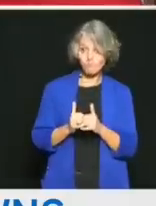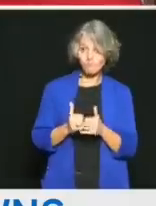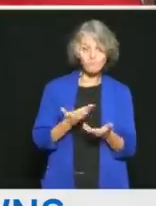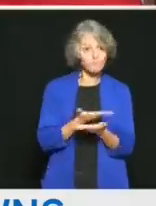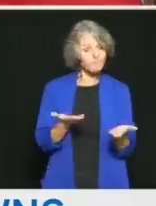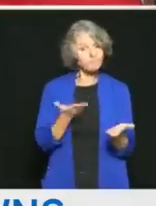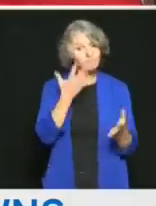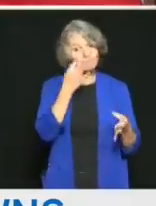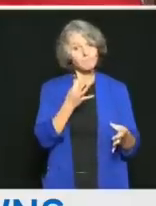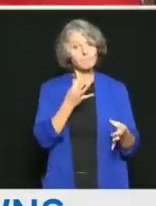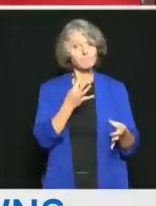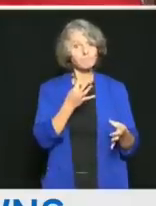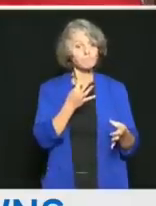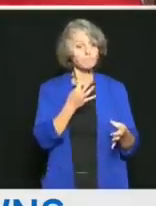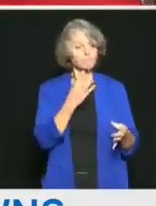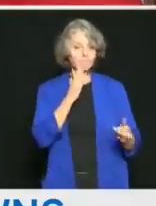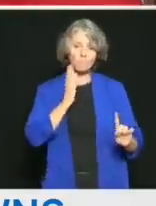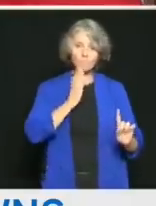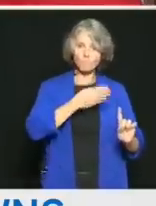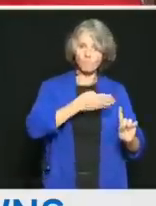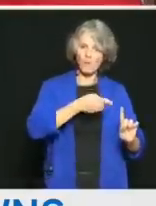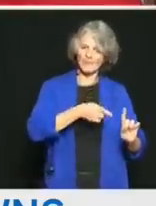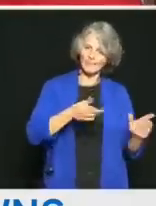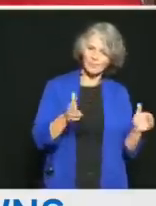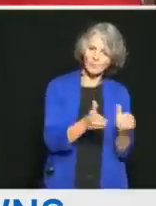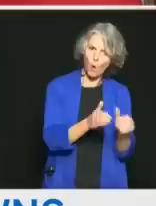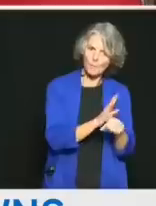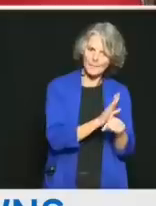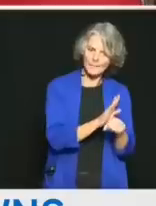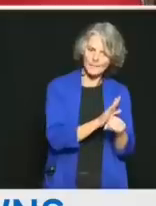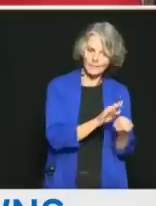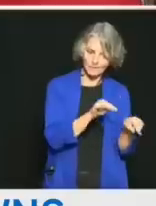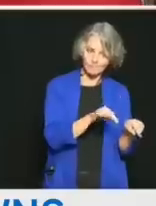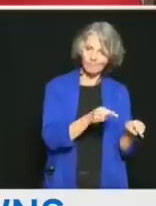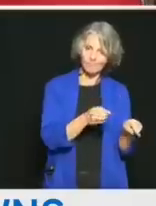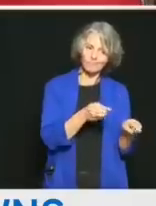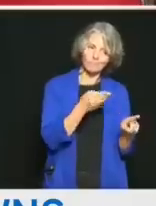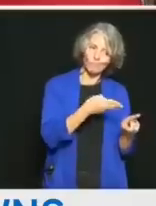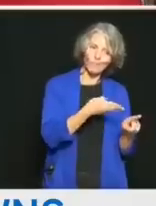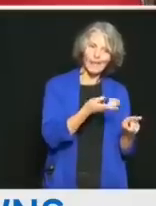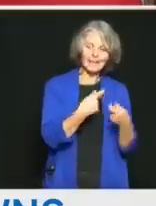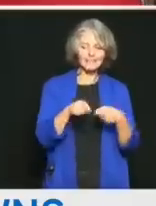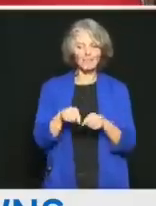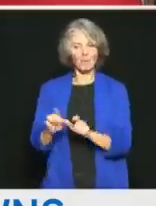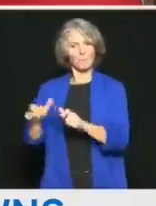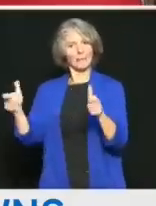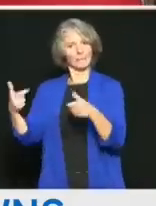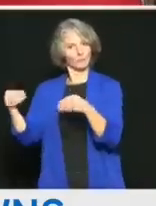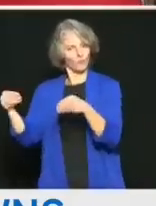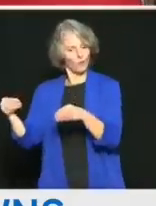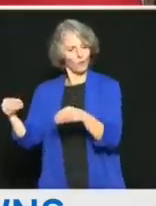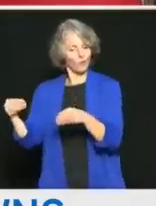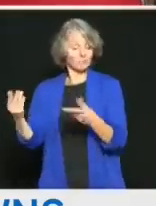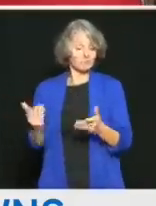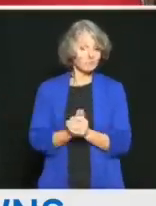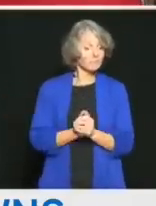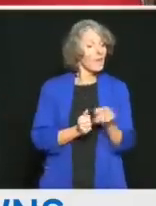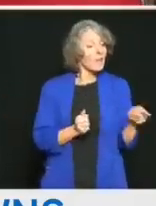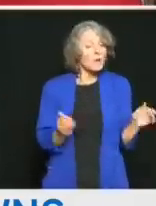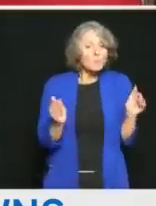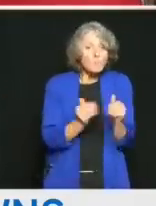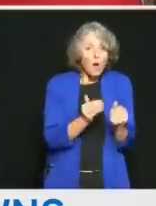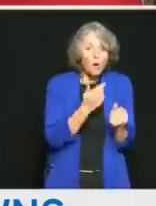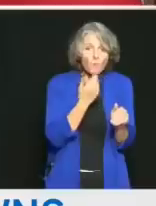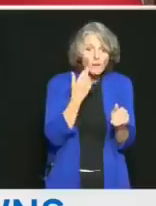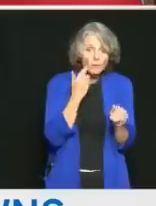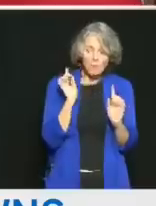by choosing to patronize the ones next door, maybe by ordering takeout from those restaurants